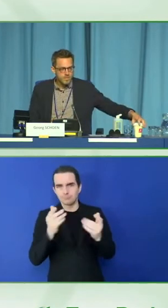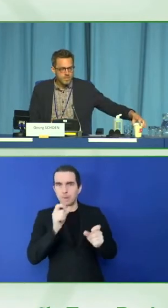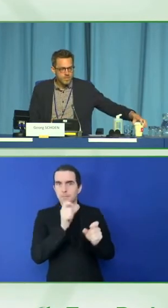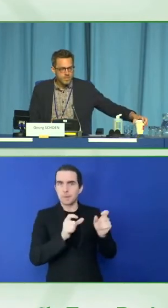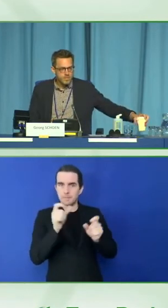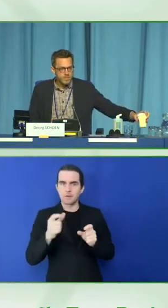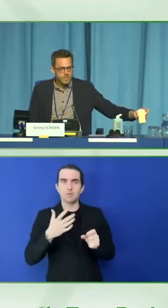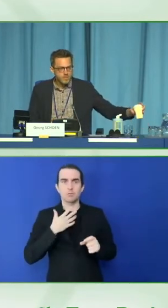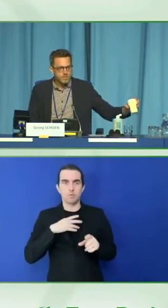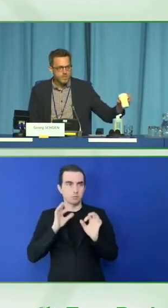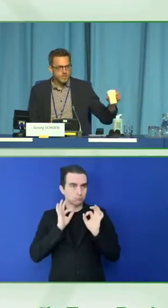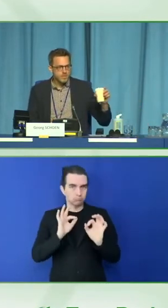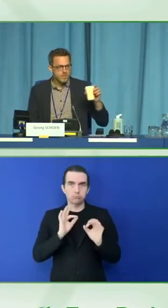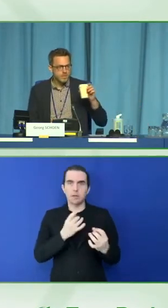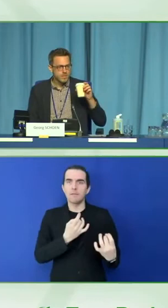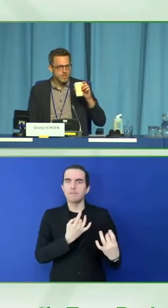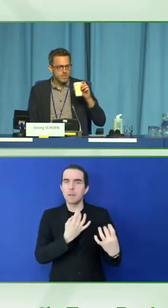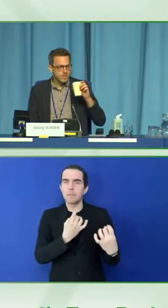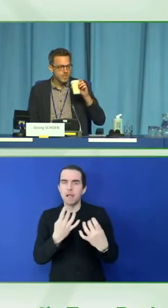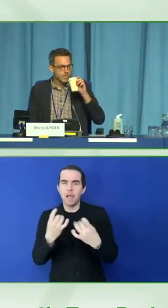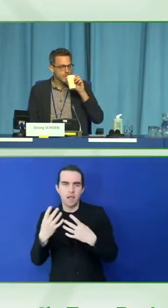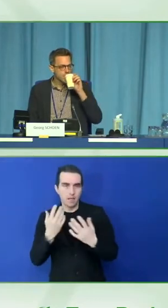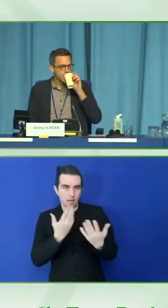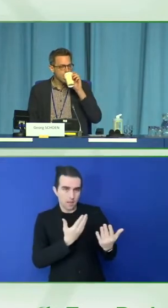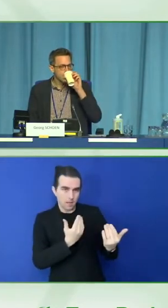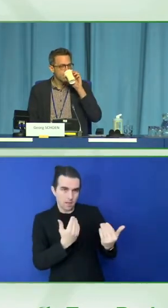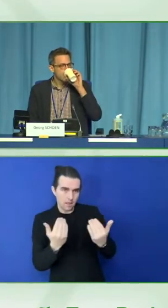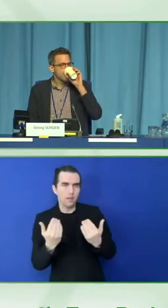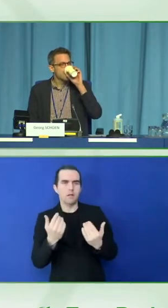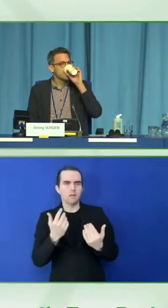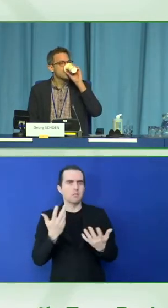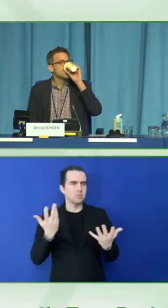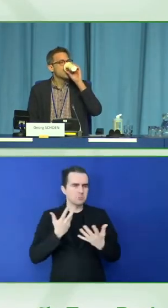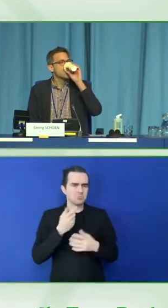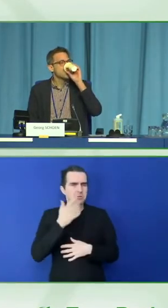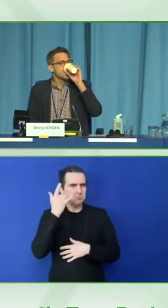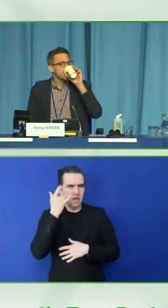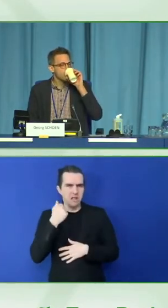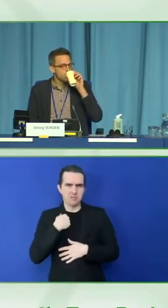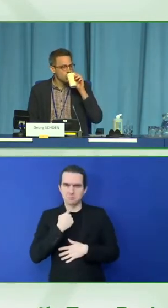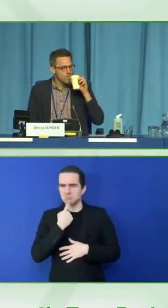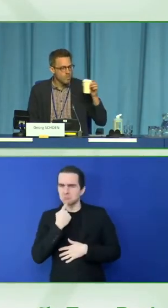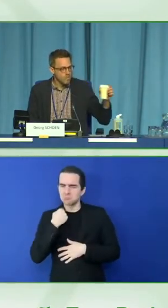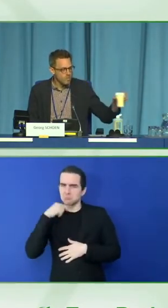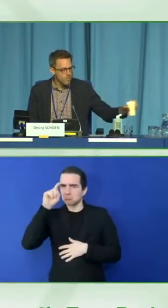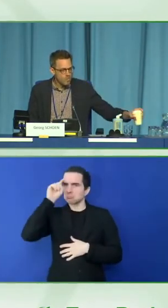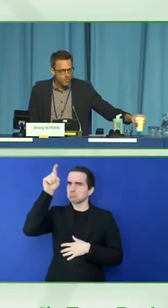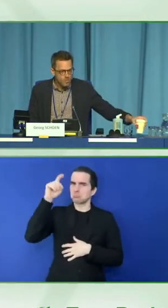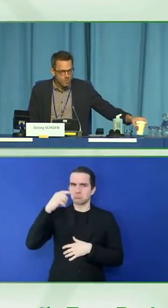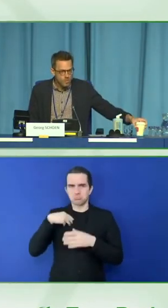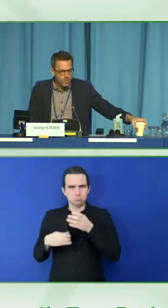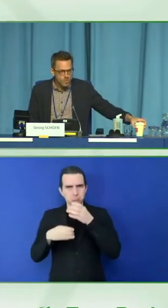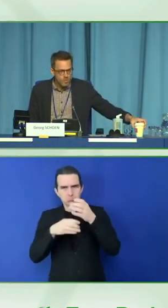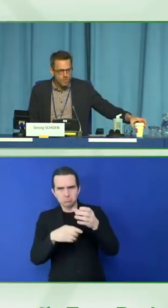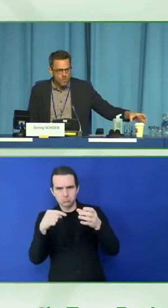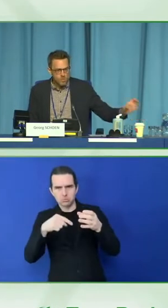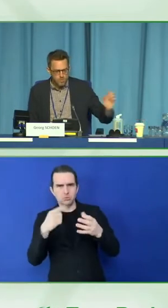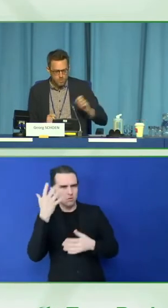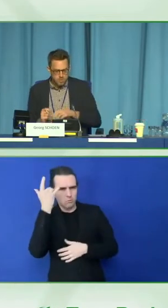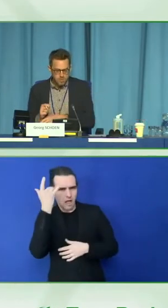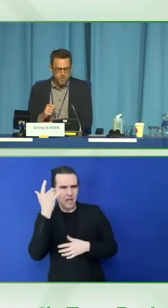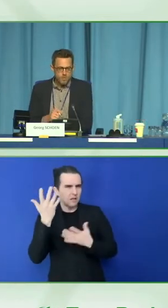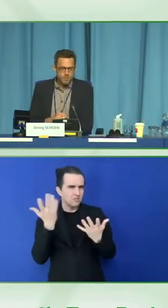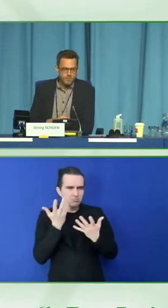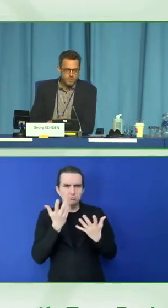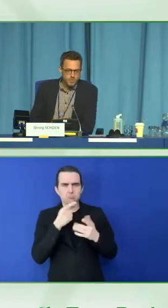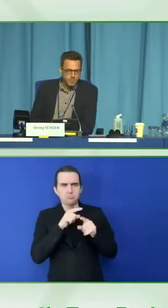is often comes as an afterthought, which makes it very difficult for somebody to create the right product or the